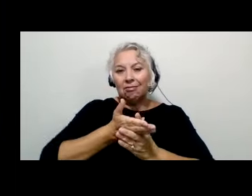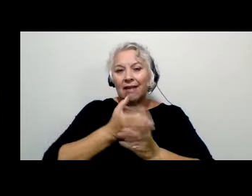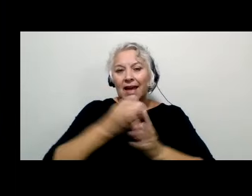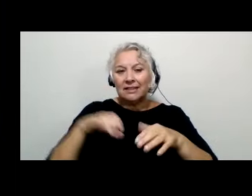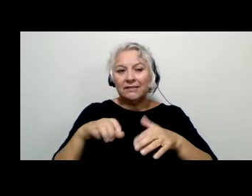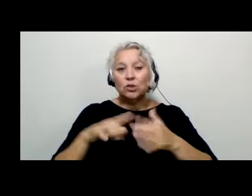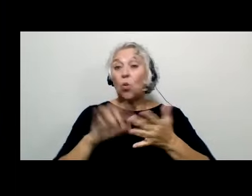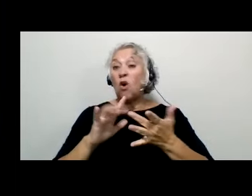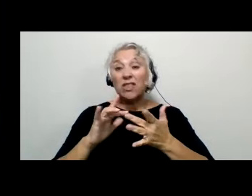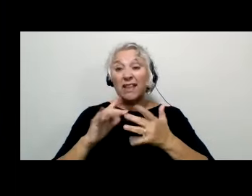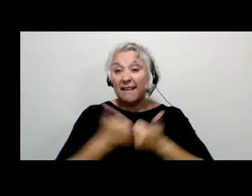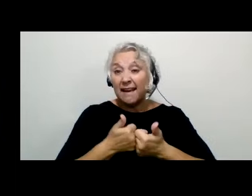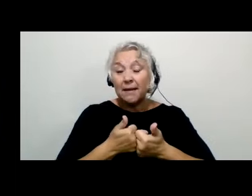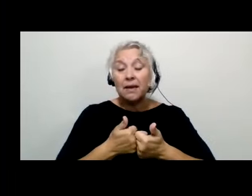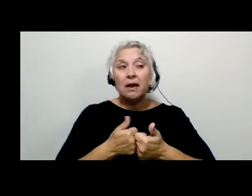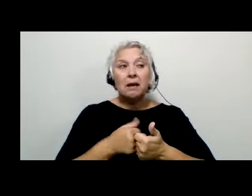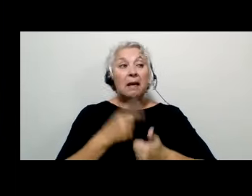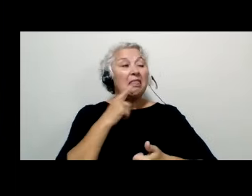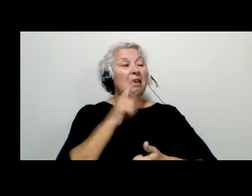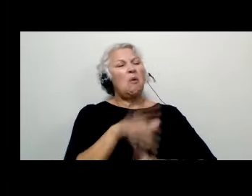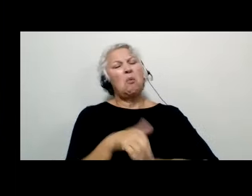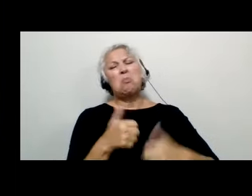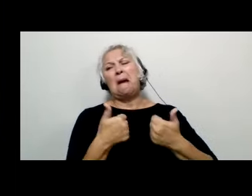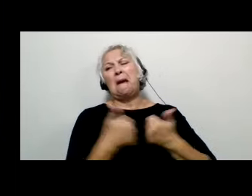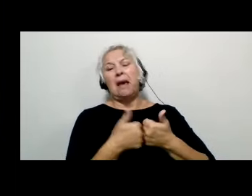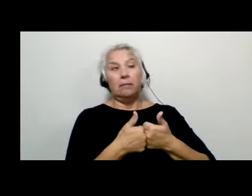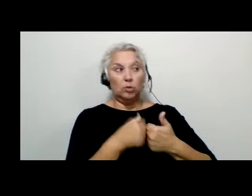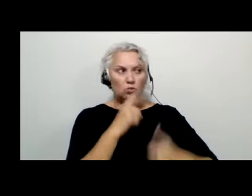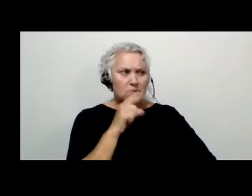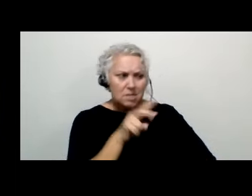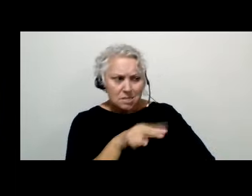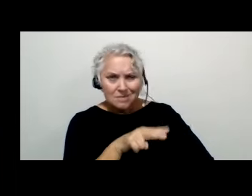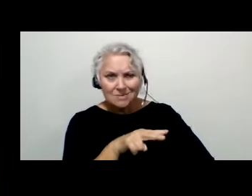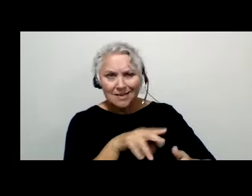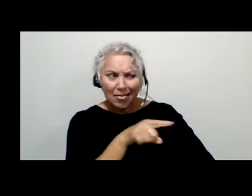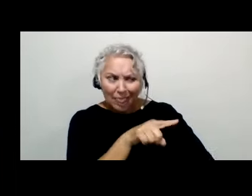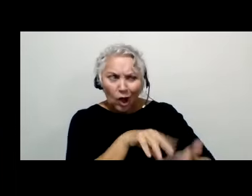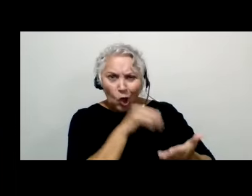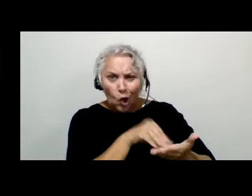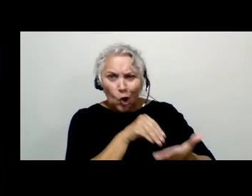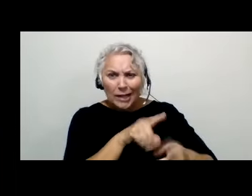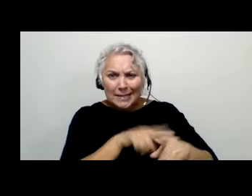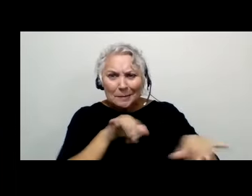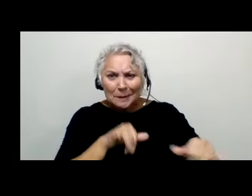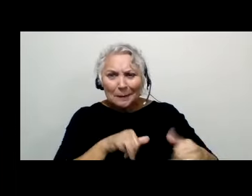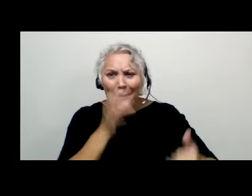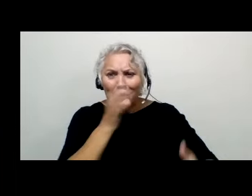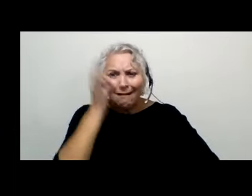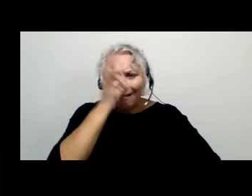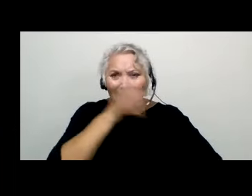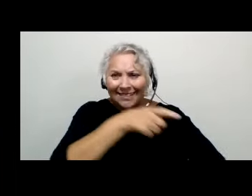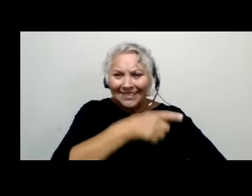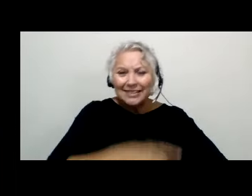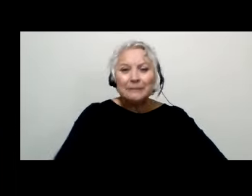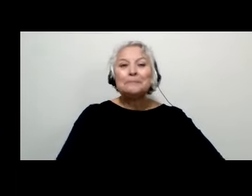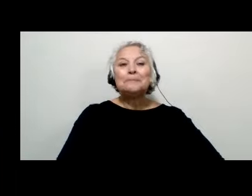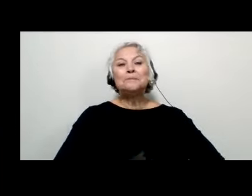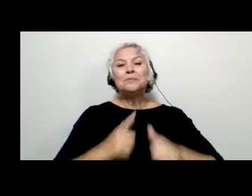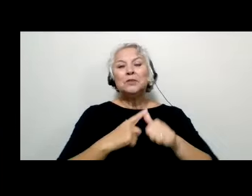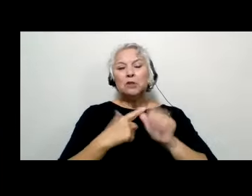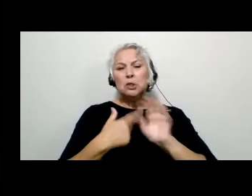activities. They might think they're games, but they're really a learning activity. So I wanted to start with